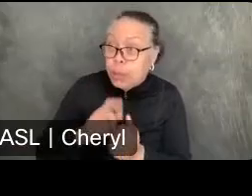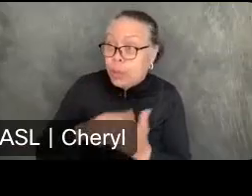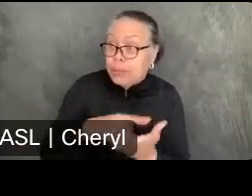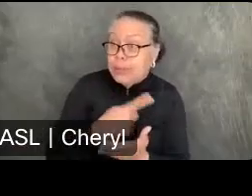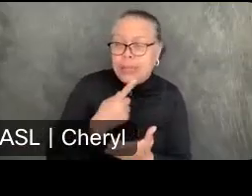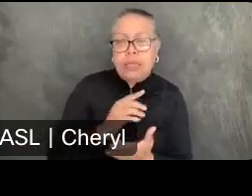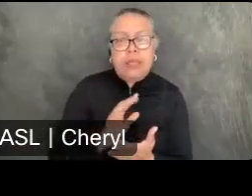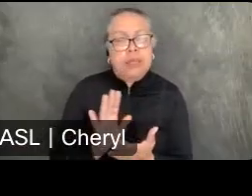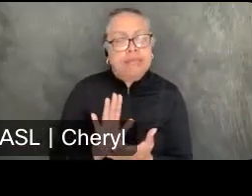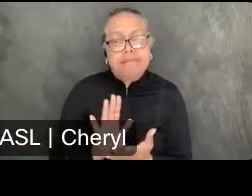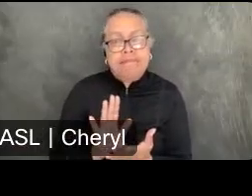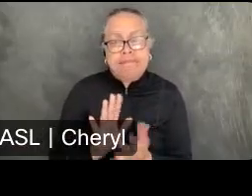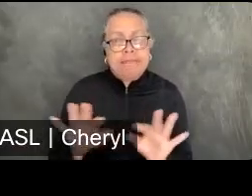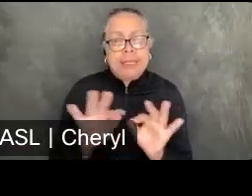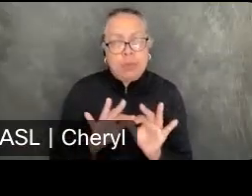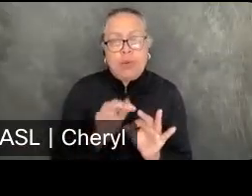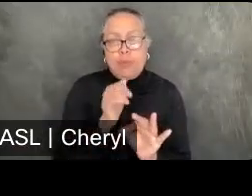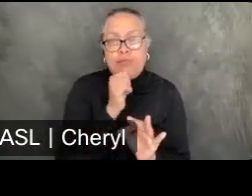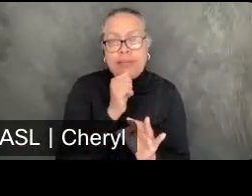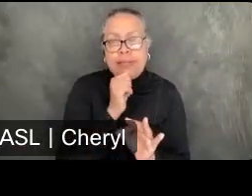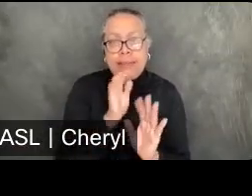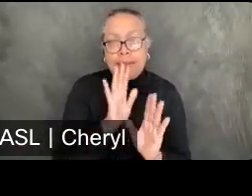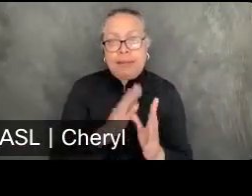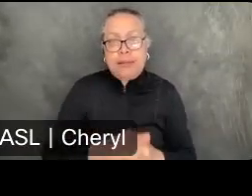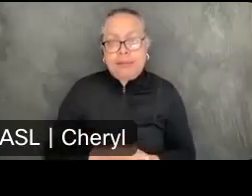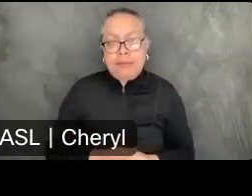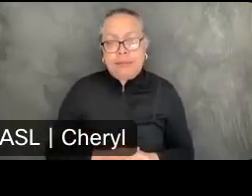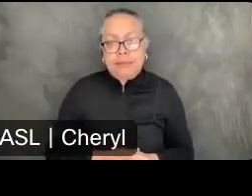really important to maintain that privacy in those moments.